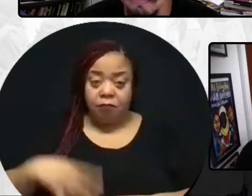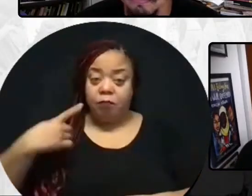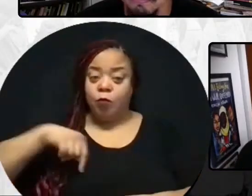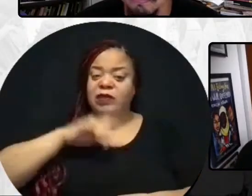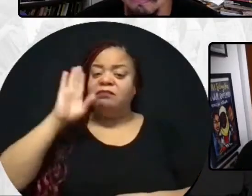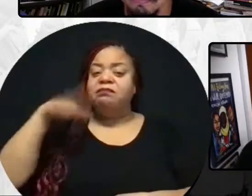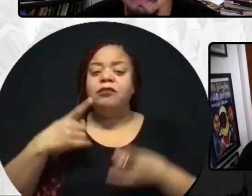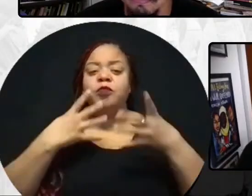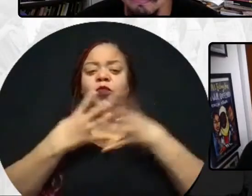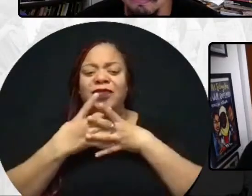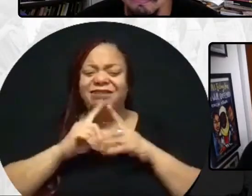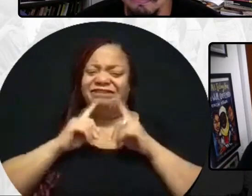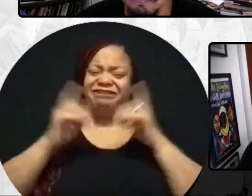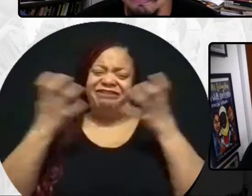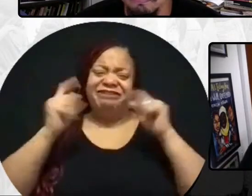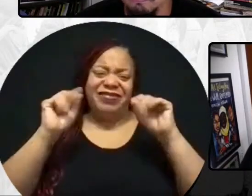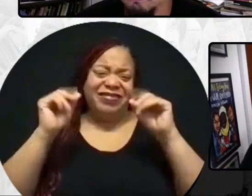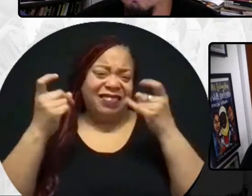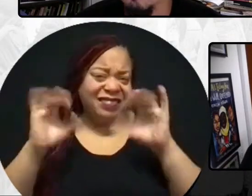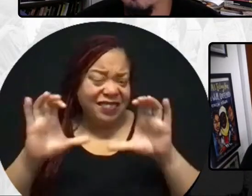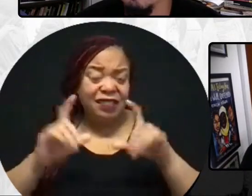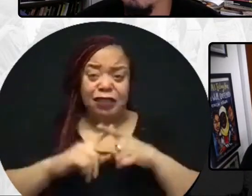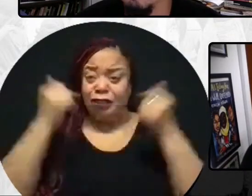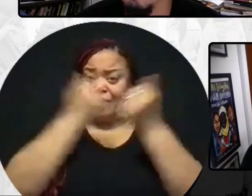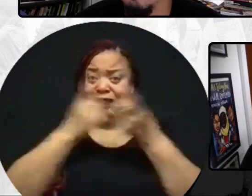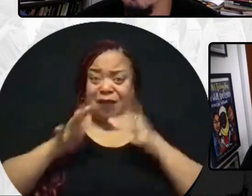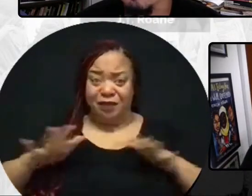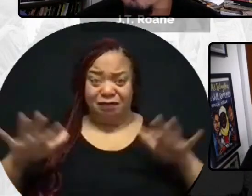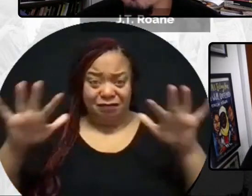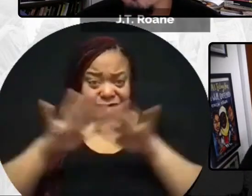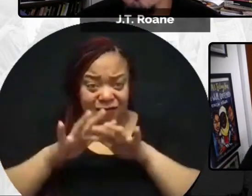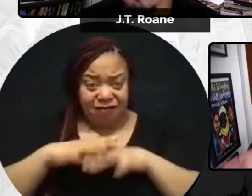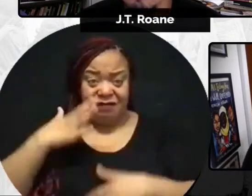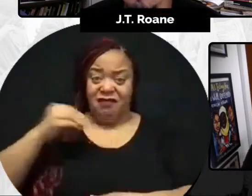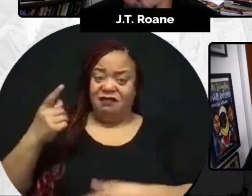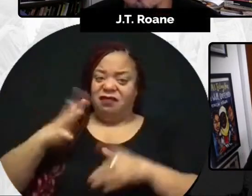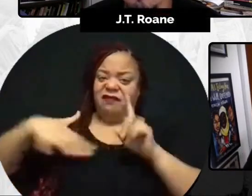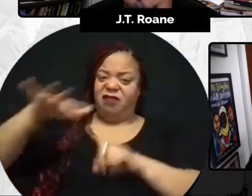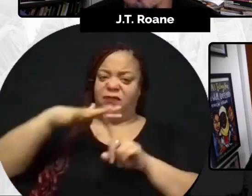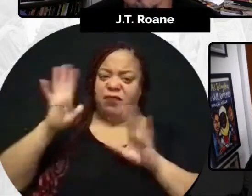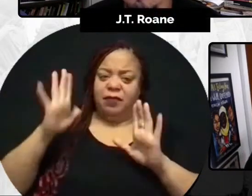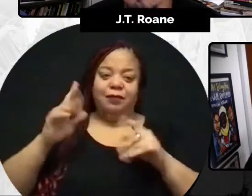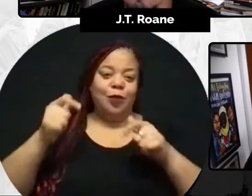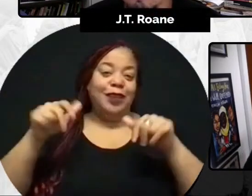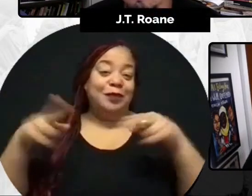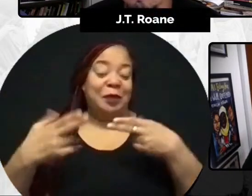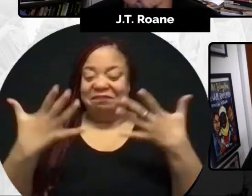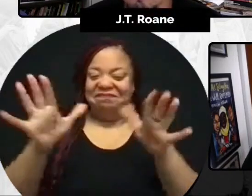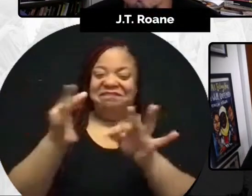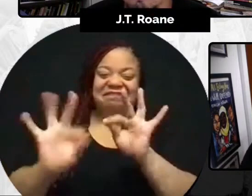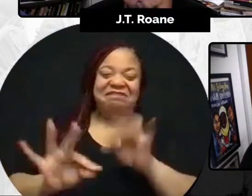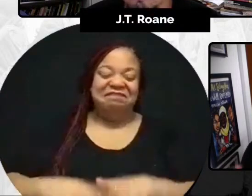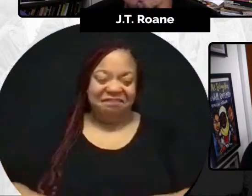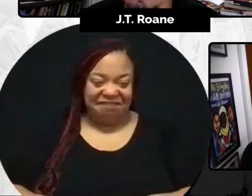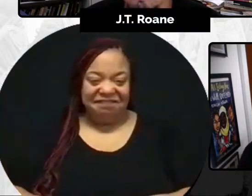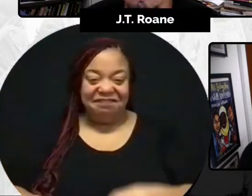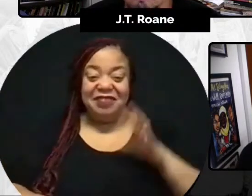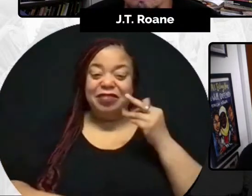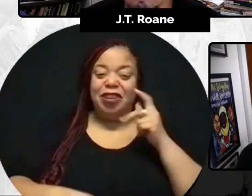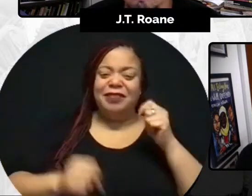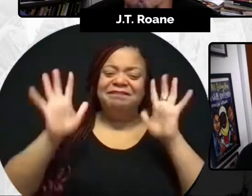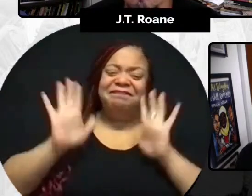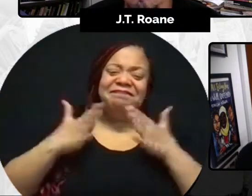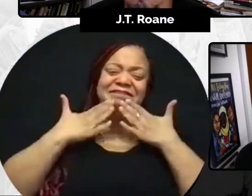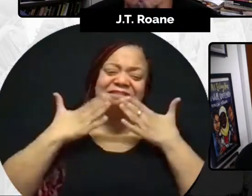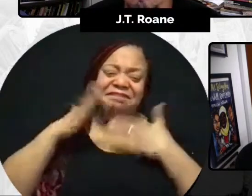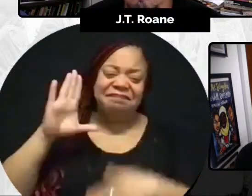Wonderful. Thank you, BP. Okay, so I think with that, we should get to one of our first video segment. So John, do you want to pull that up, and